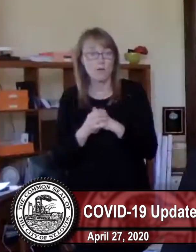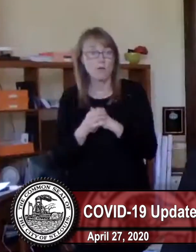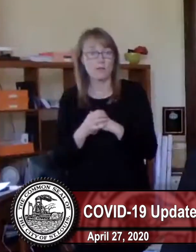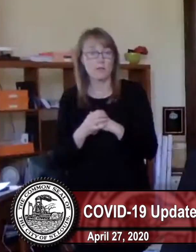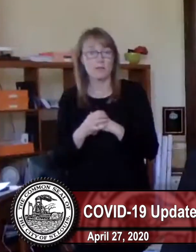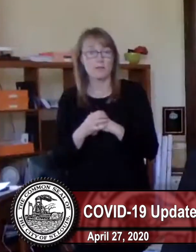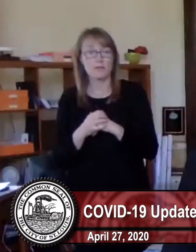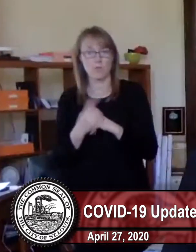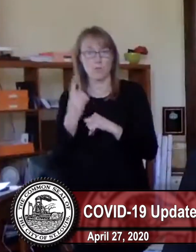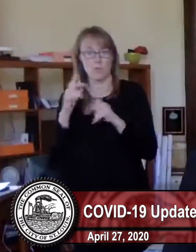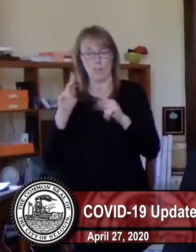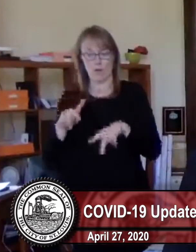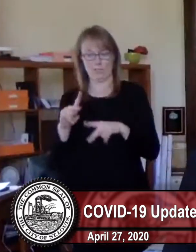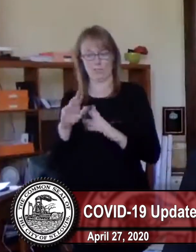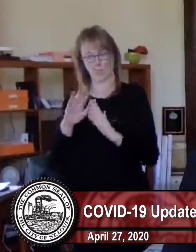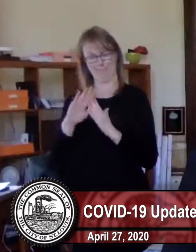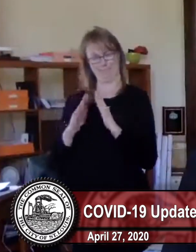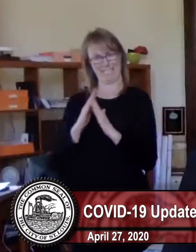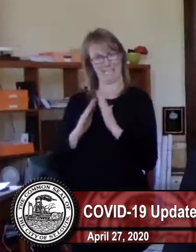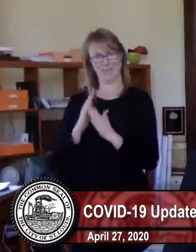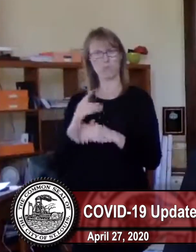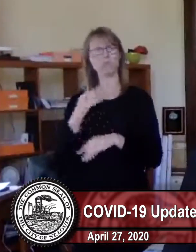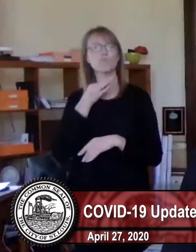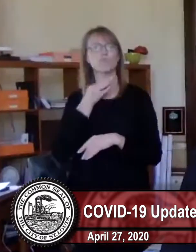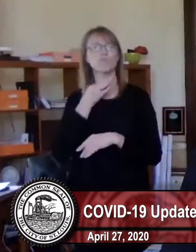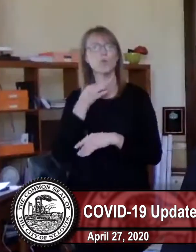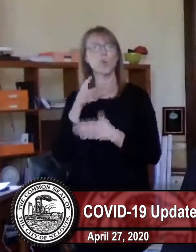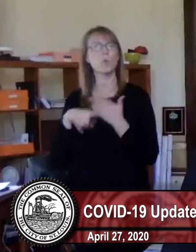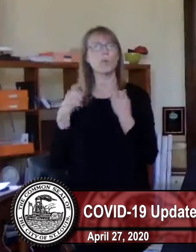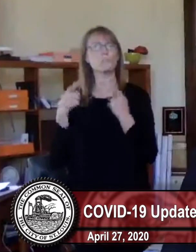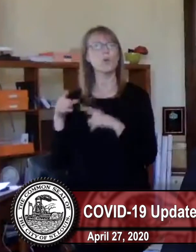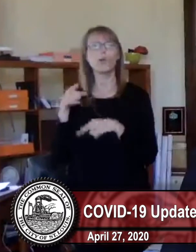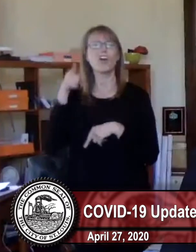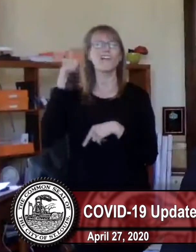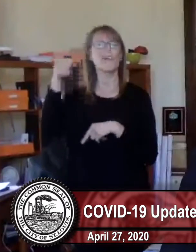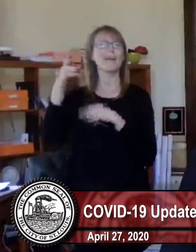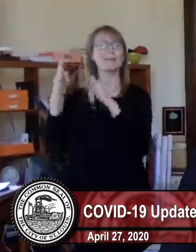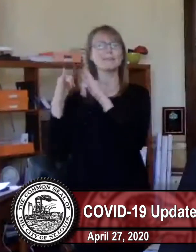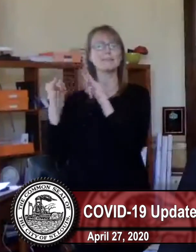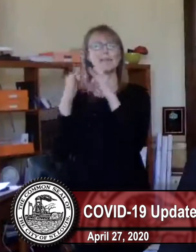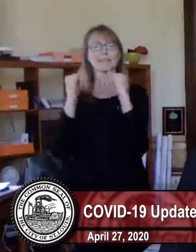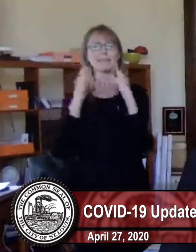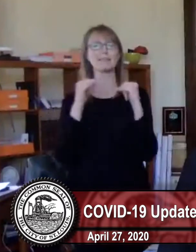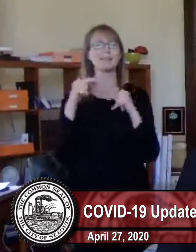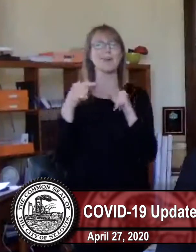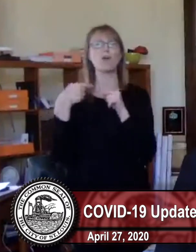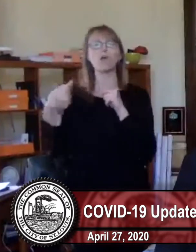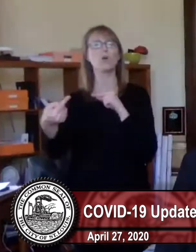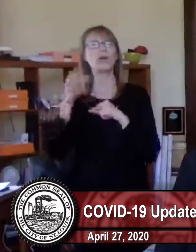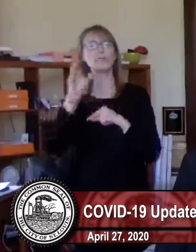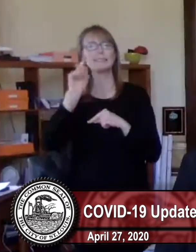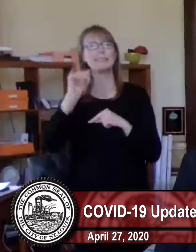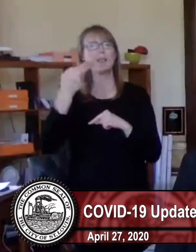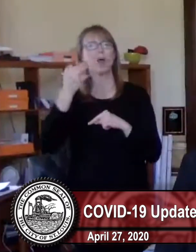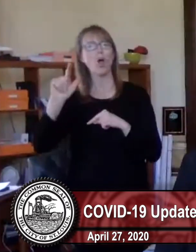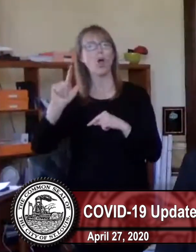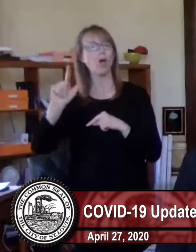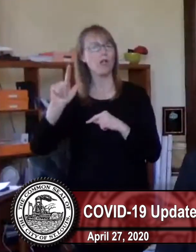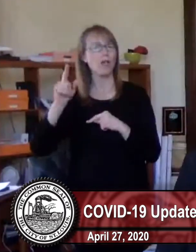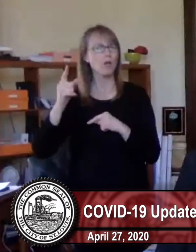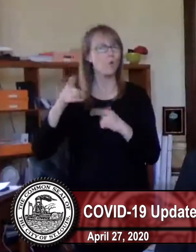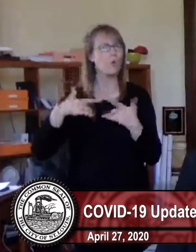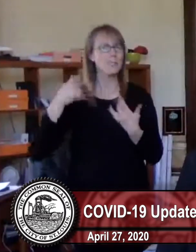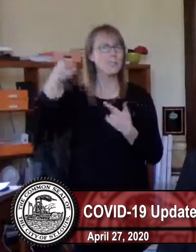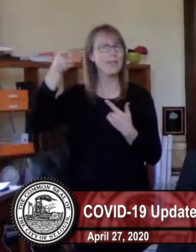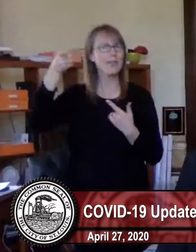downtown resident who's watching, and they'd like to know what's happening with the tent encampment across the street from City Hall. Thanks for that question.